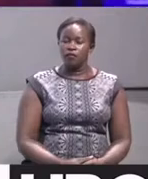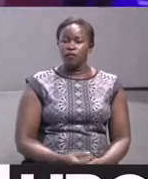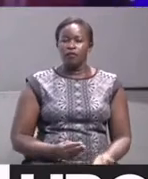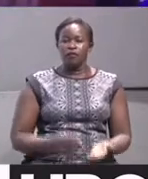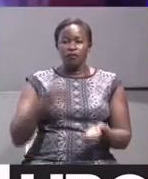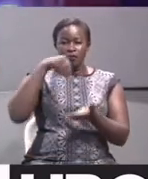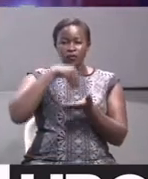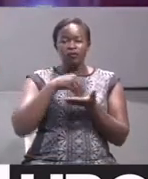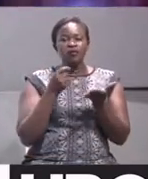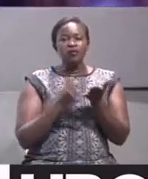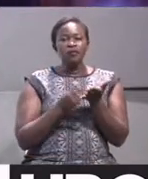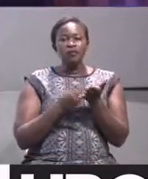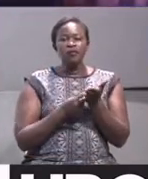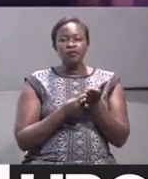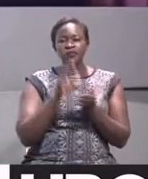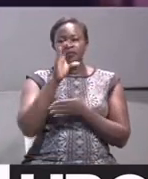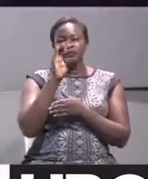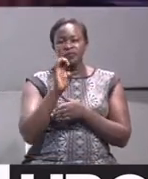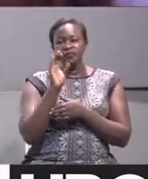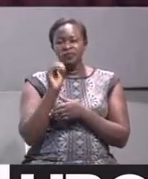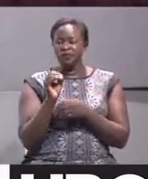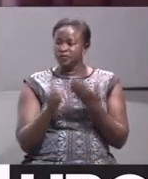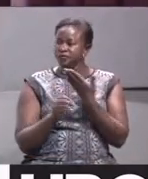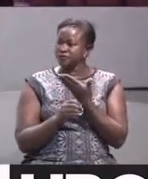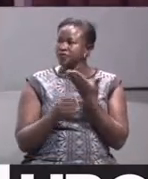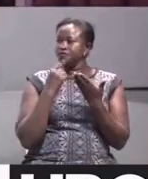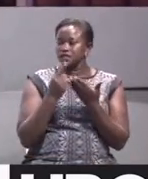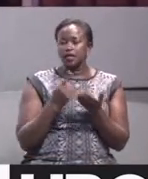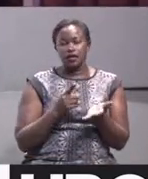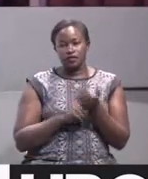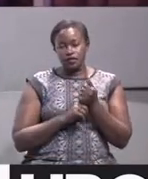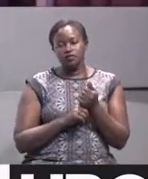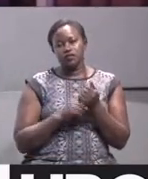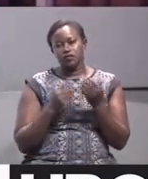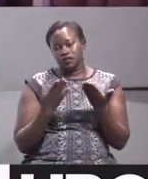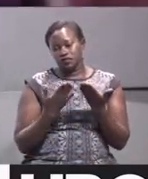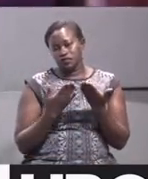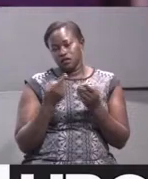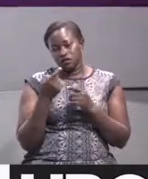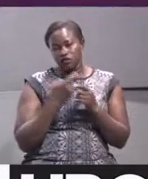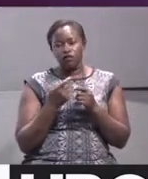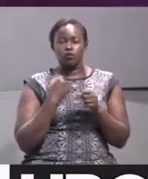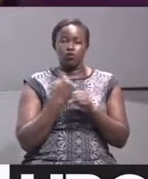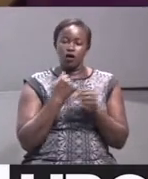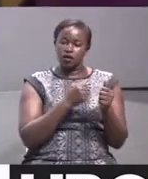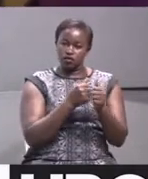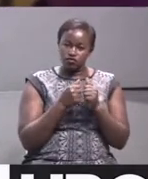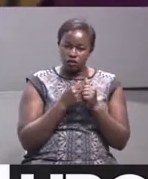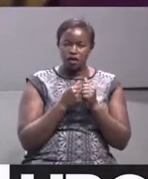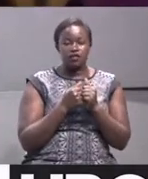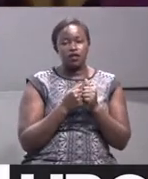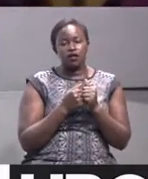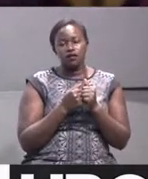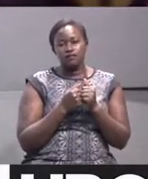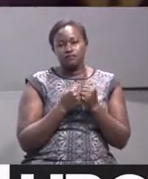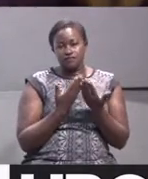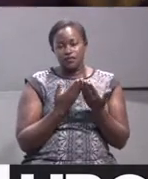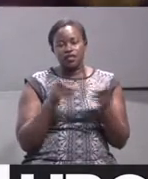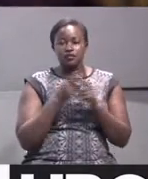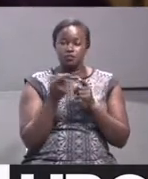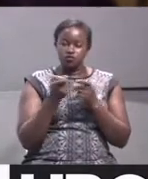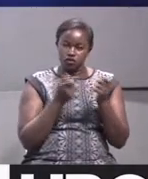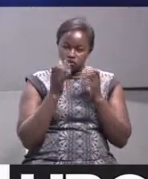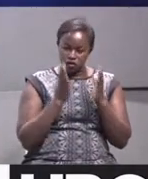Holdings Limited CEO Anjoko stressed that the achievement resulted from collective efforts by all, including